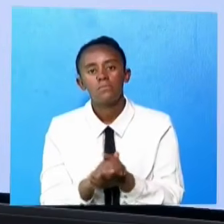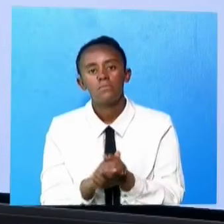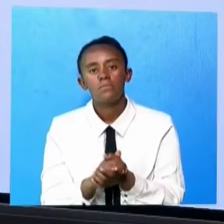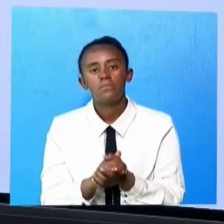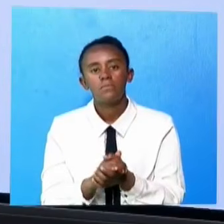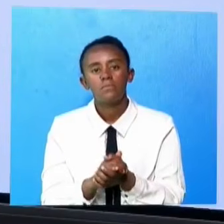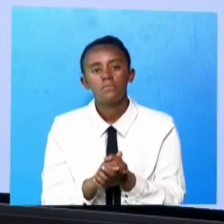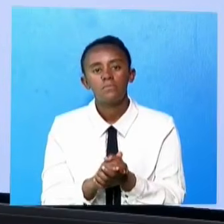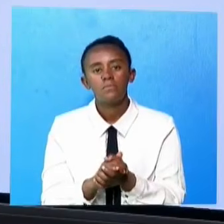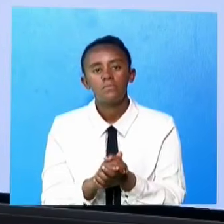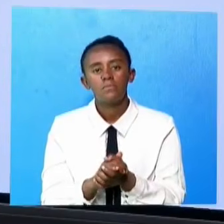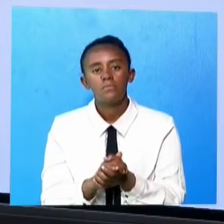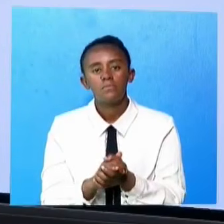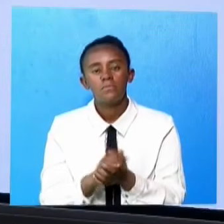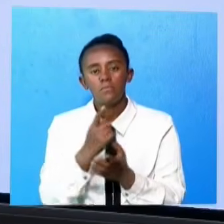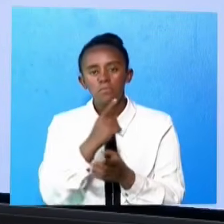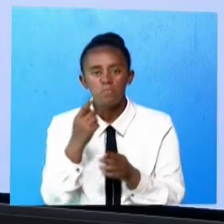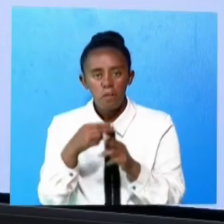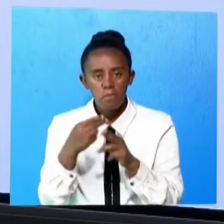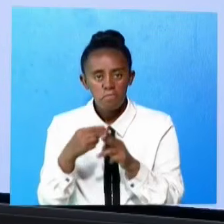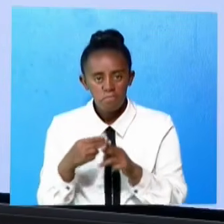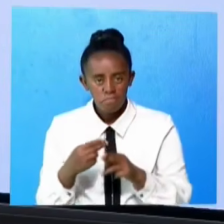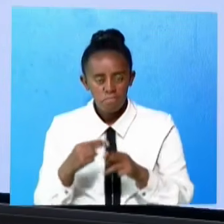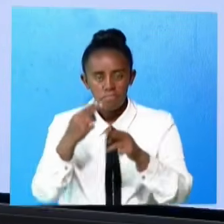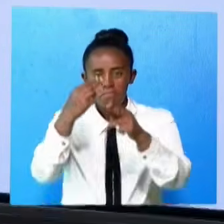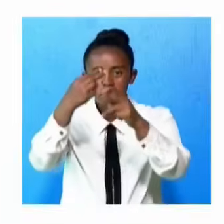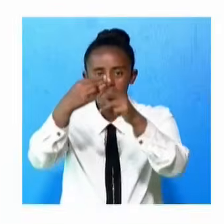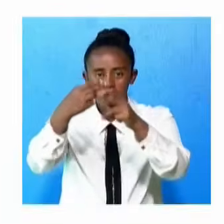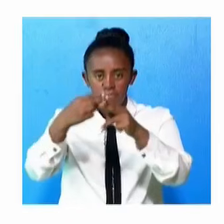I'm going to write some student's name here now.